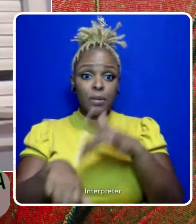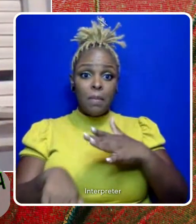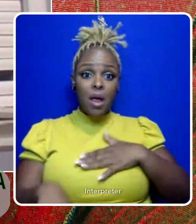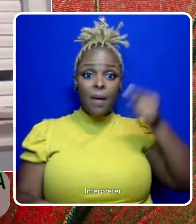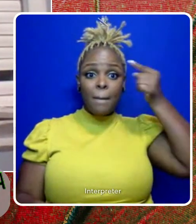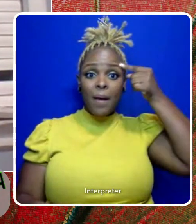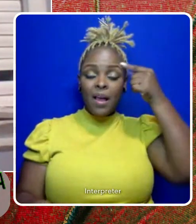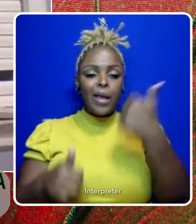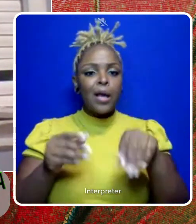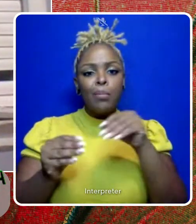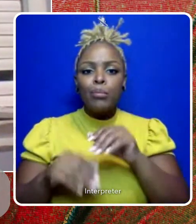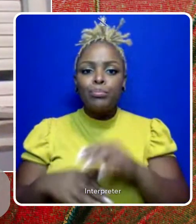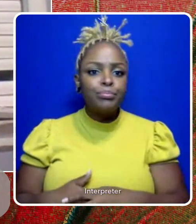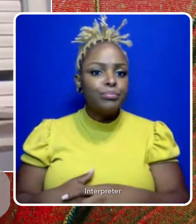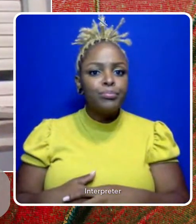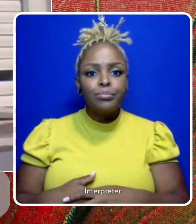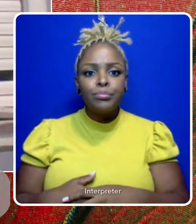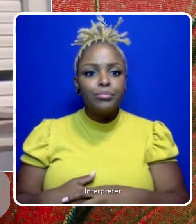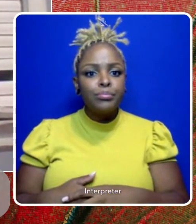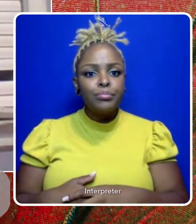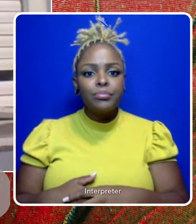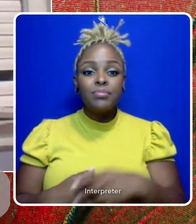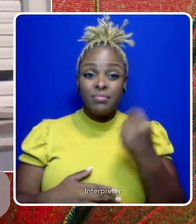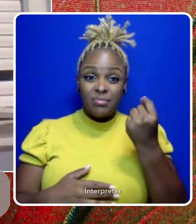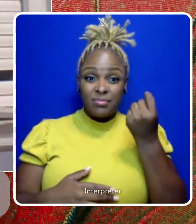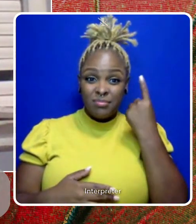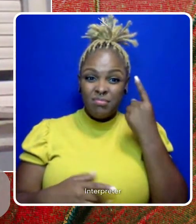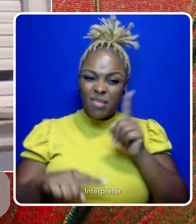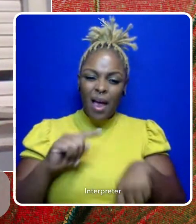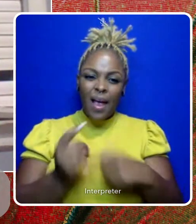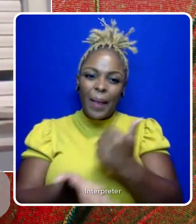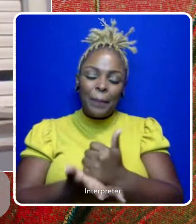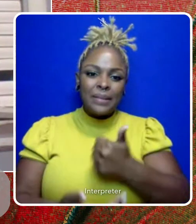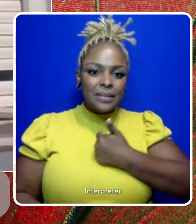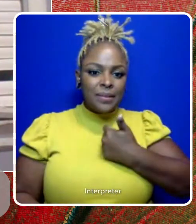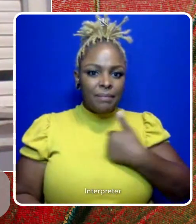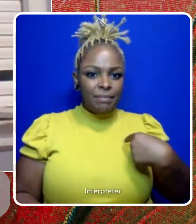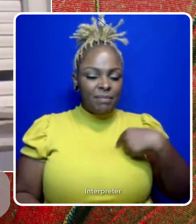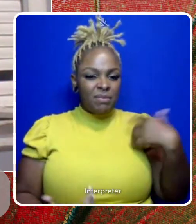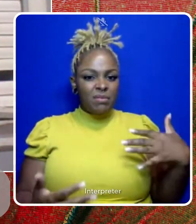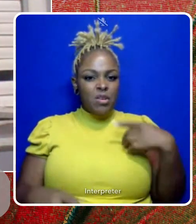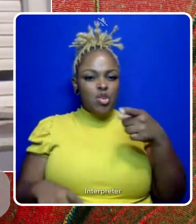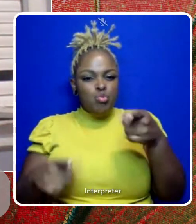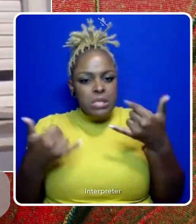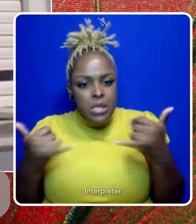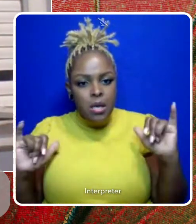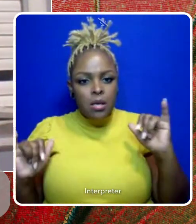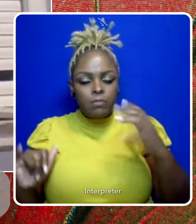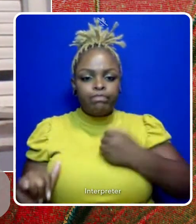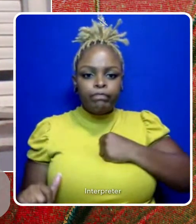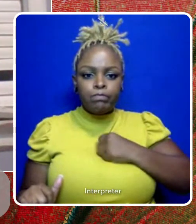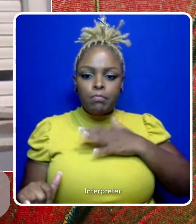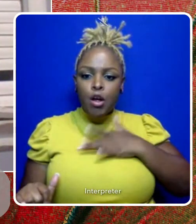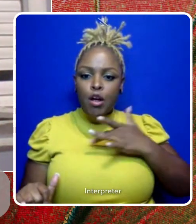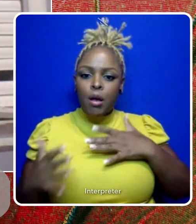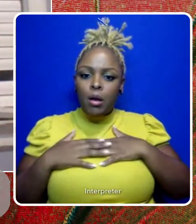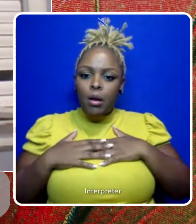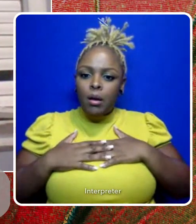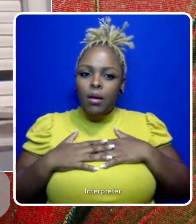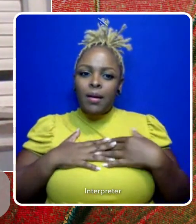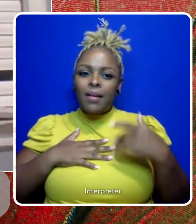But I can't help myself. You still have a grip on me somewhere less obvious than my face, and I can't free myself of it.